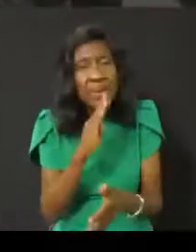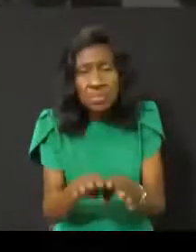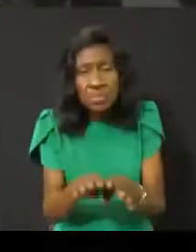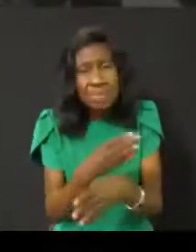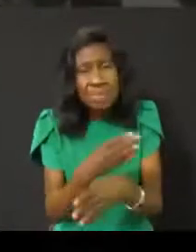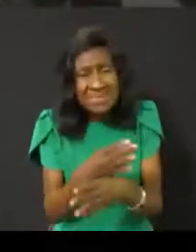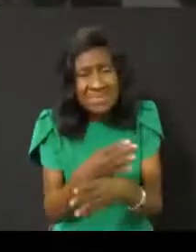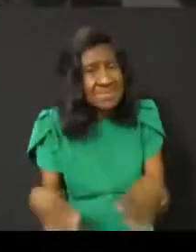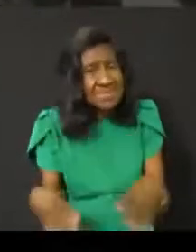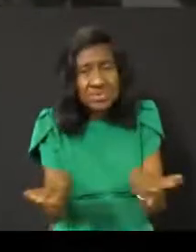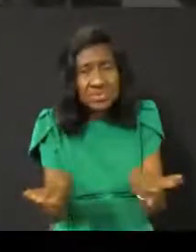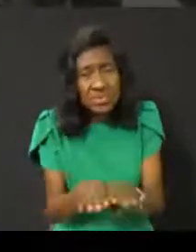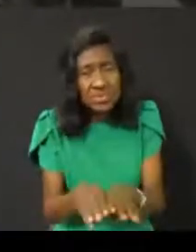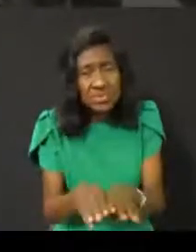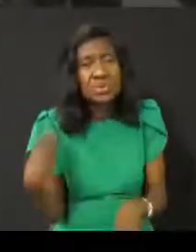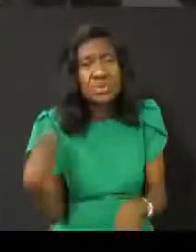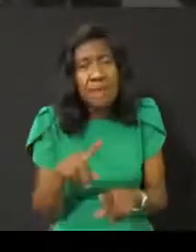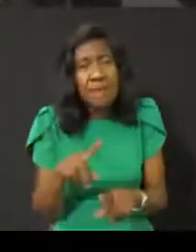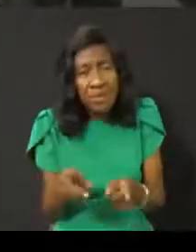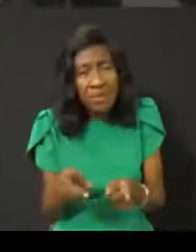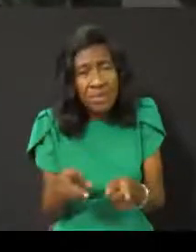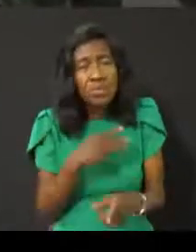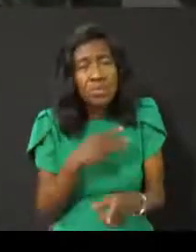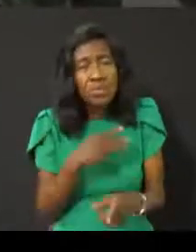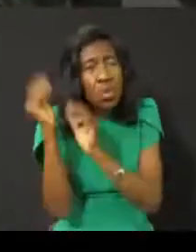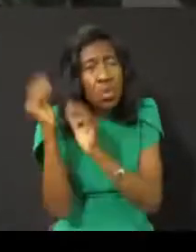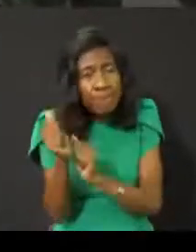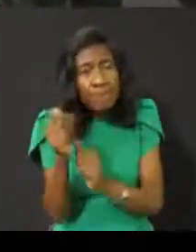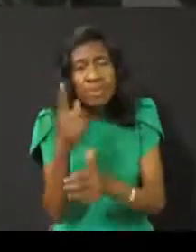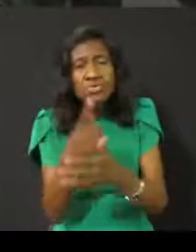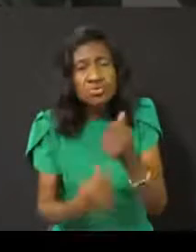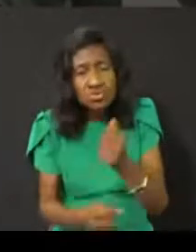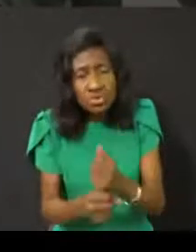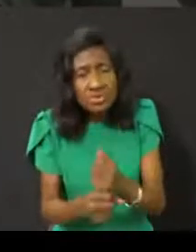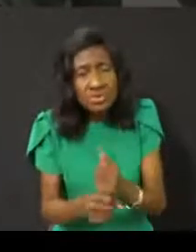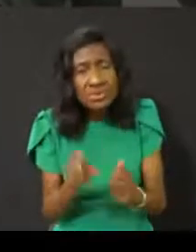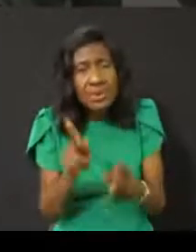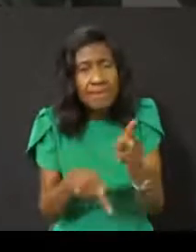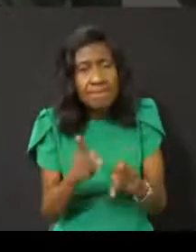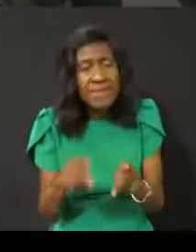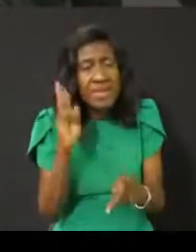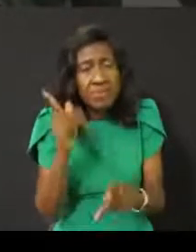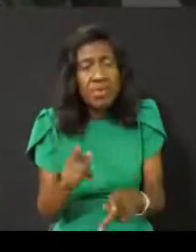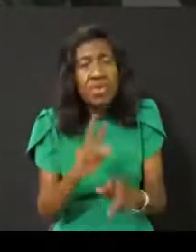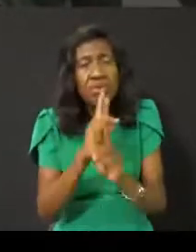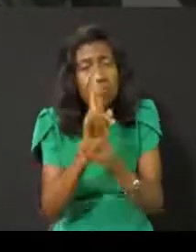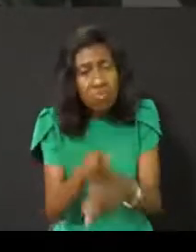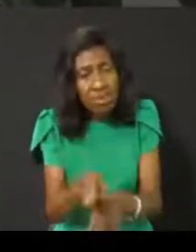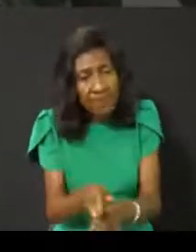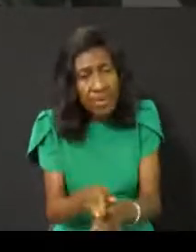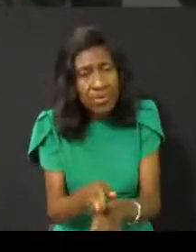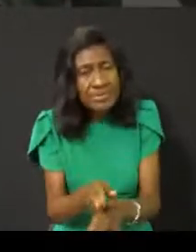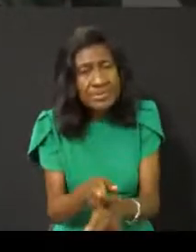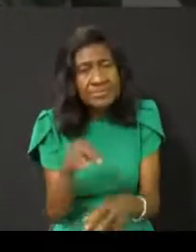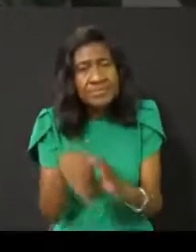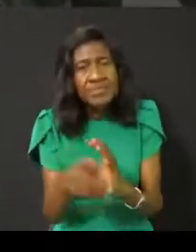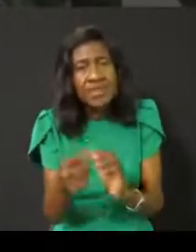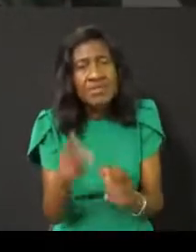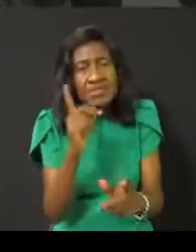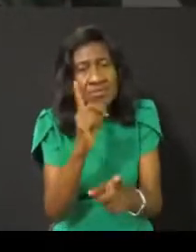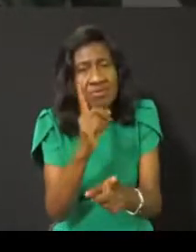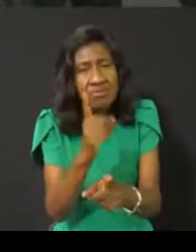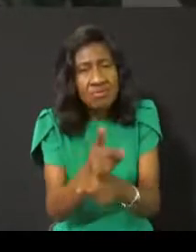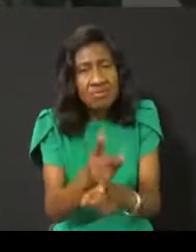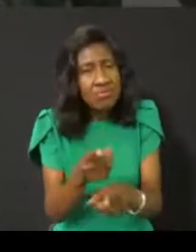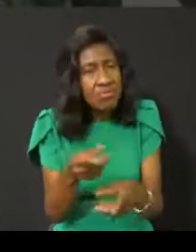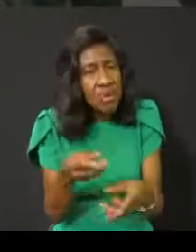do hope and trust that the public will help us in this regard. So as of Monday, when the kids go back to school. Can we